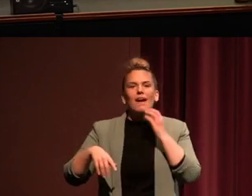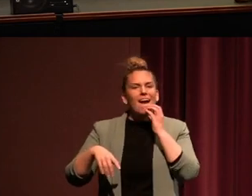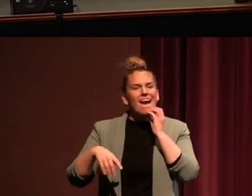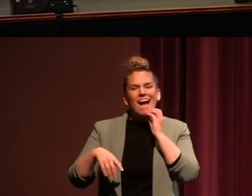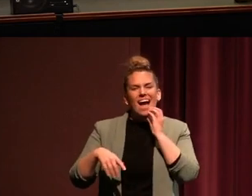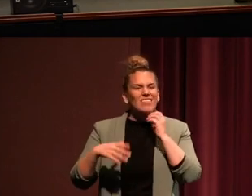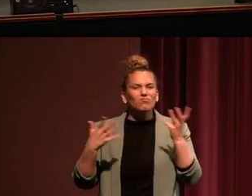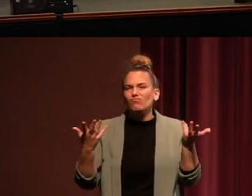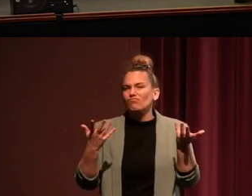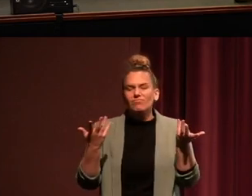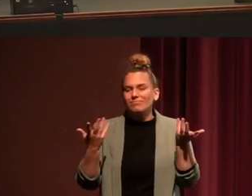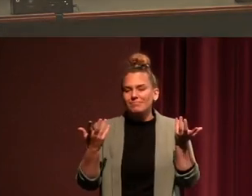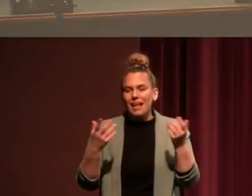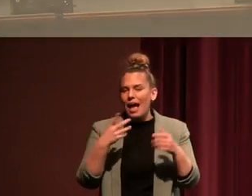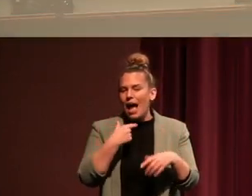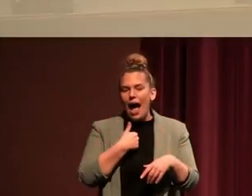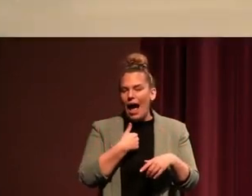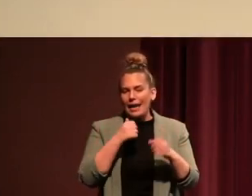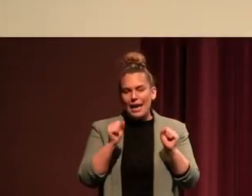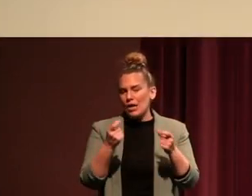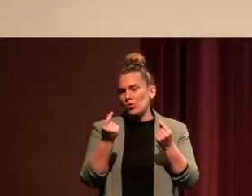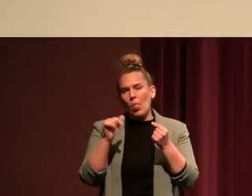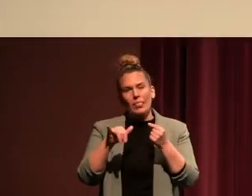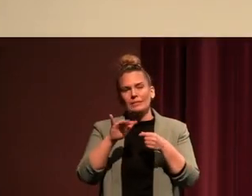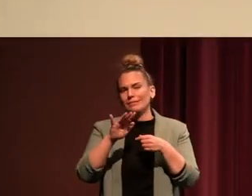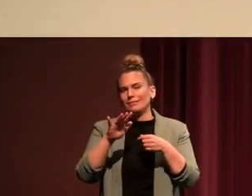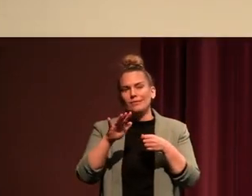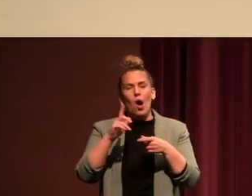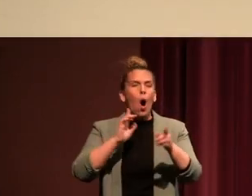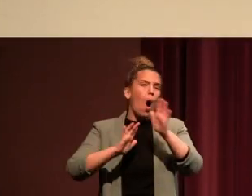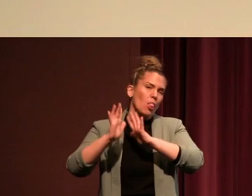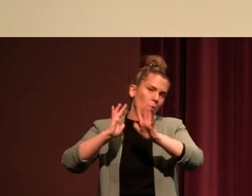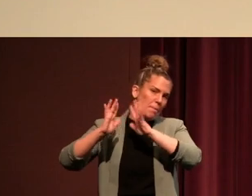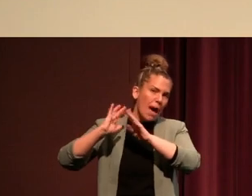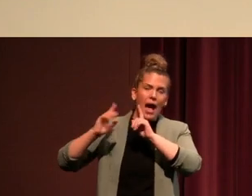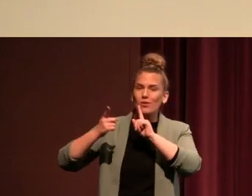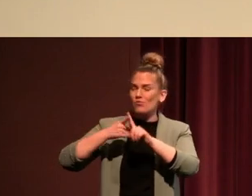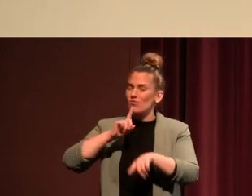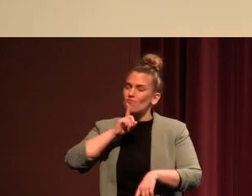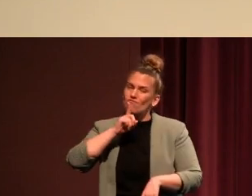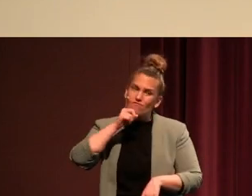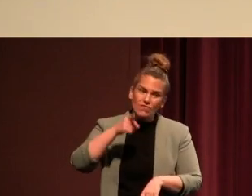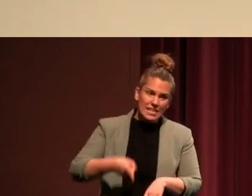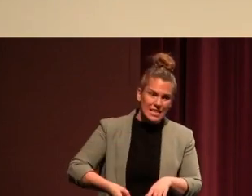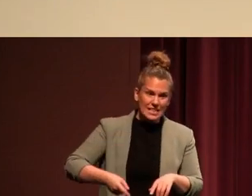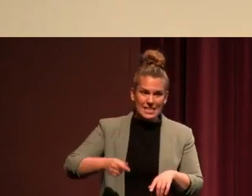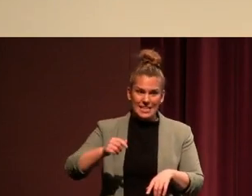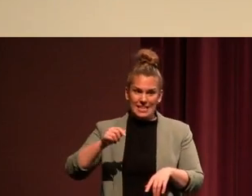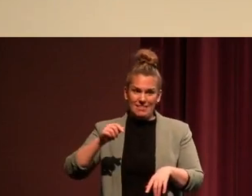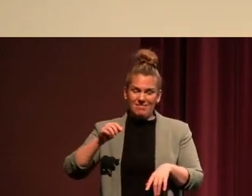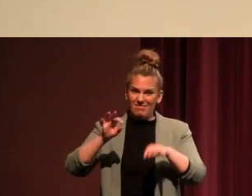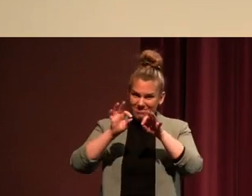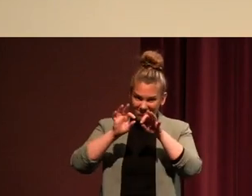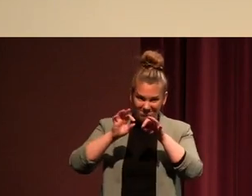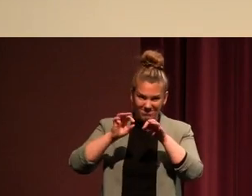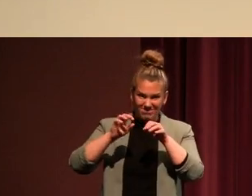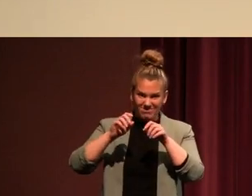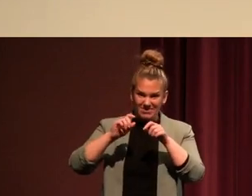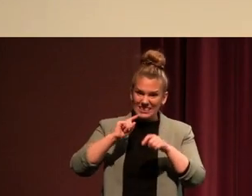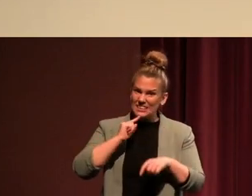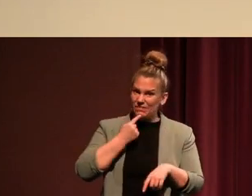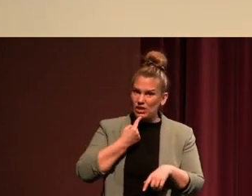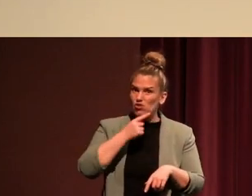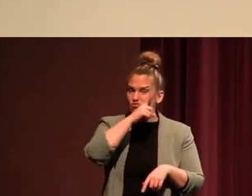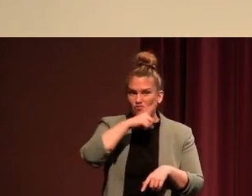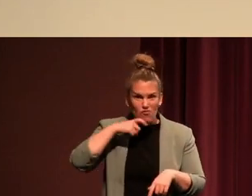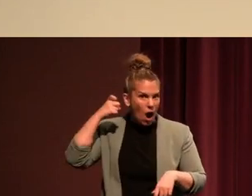most, and I could do this all the way back to the really significant drought in the late